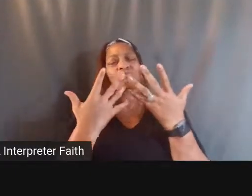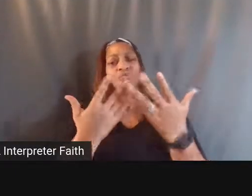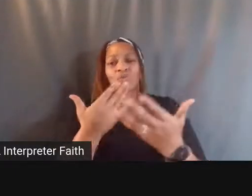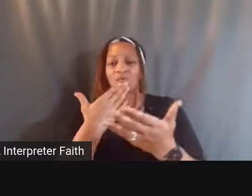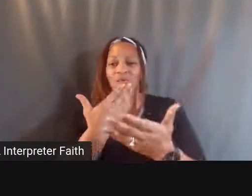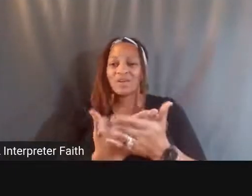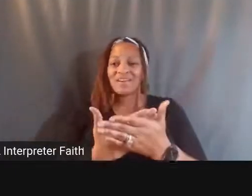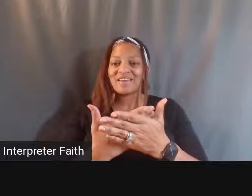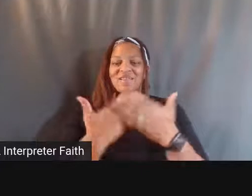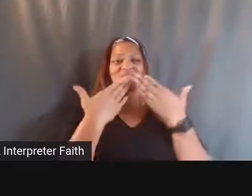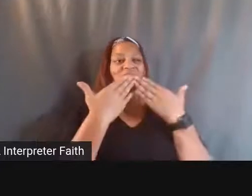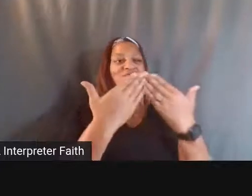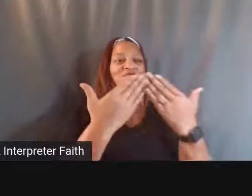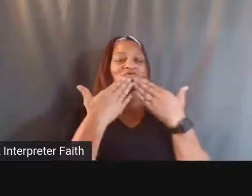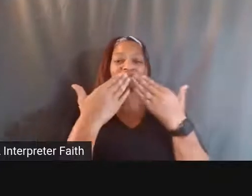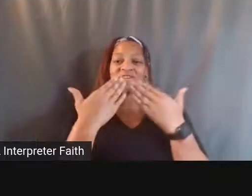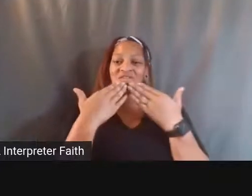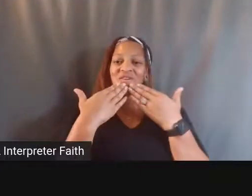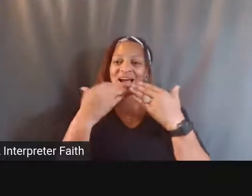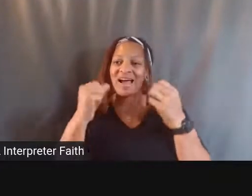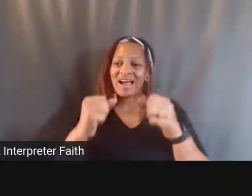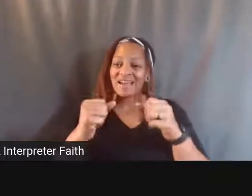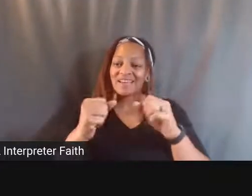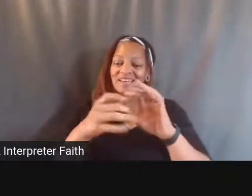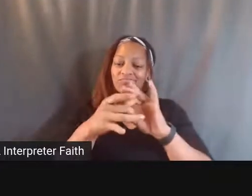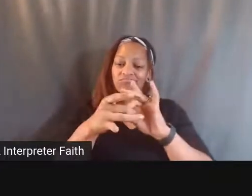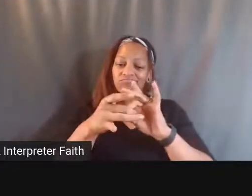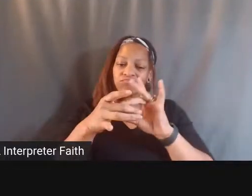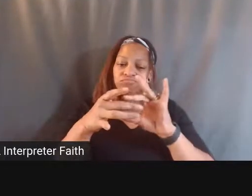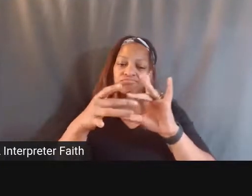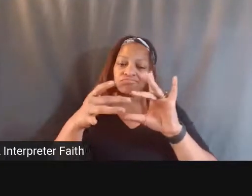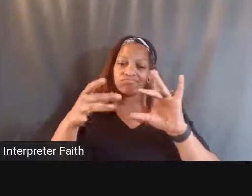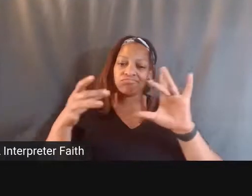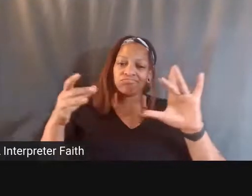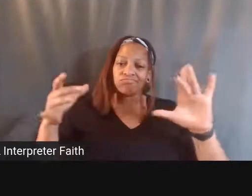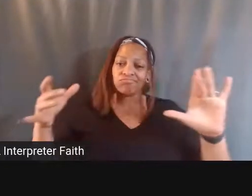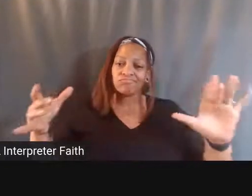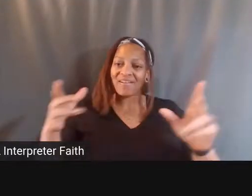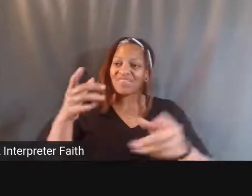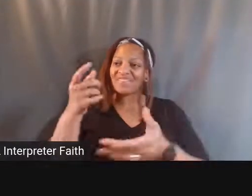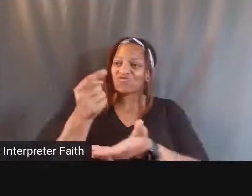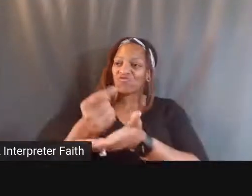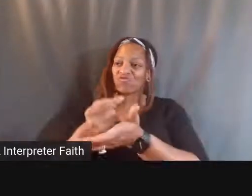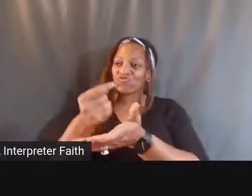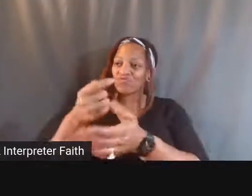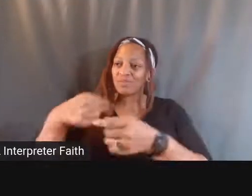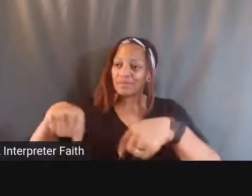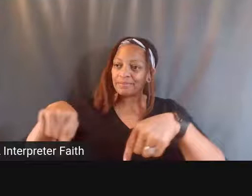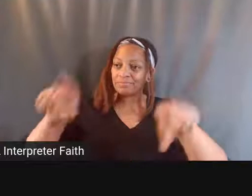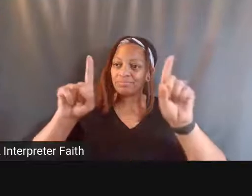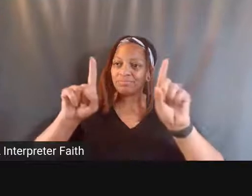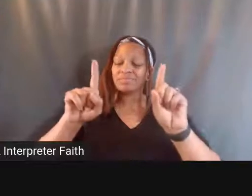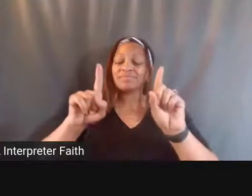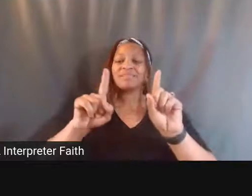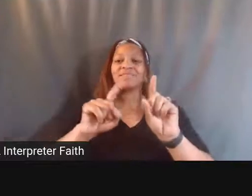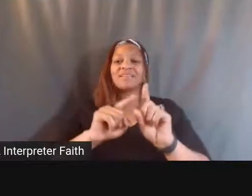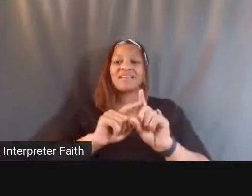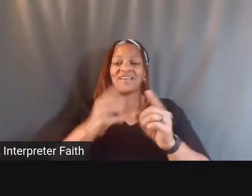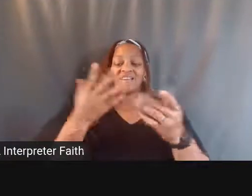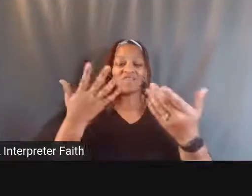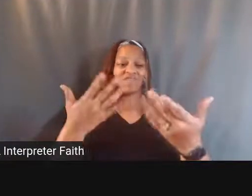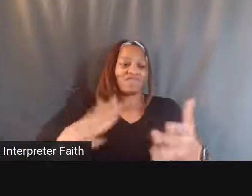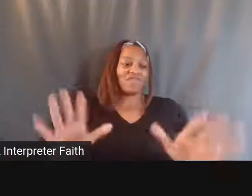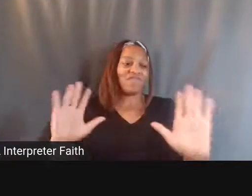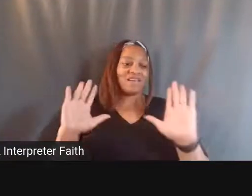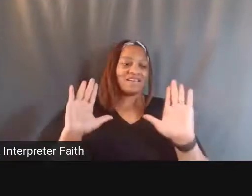grateful. So I can release this treatment into the law, knowing that it is done, that it is as